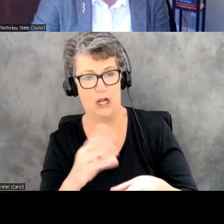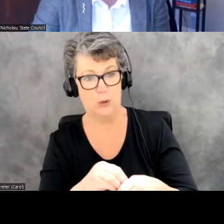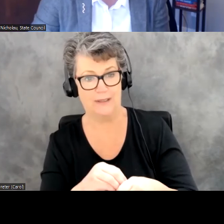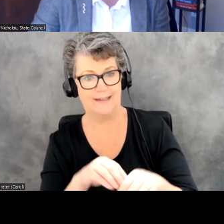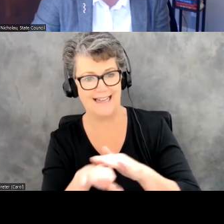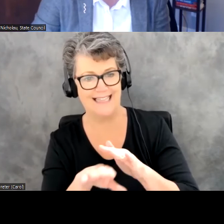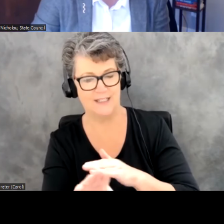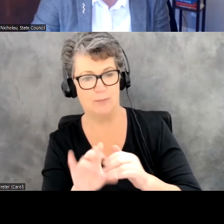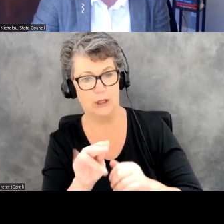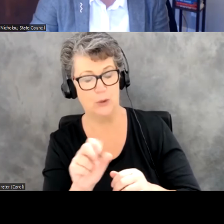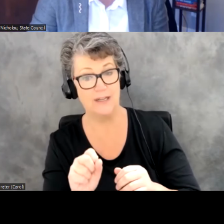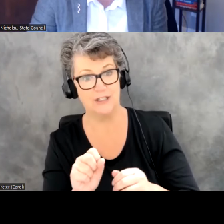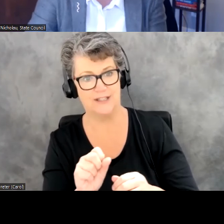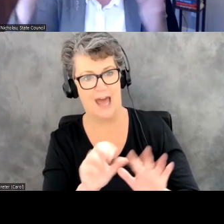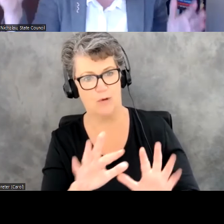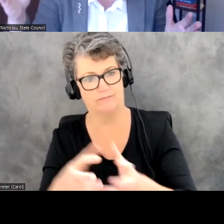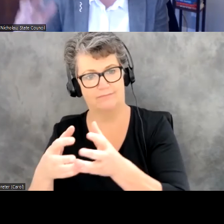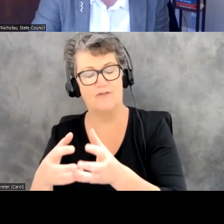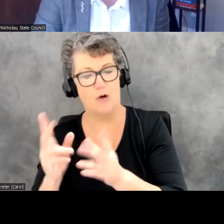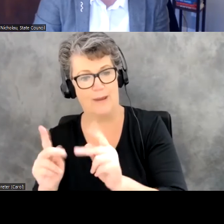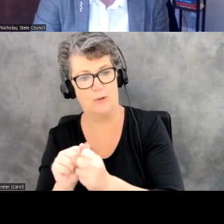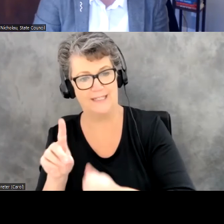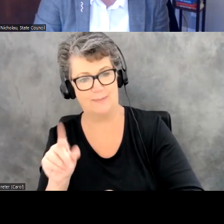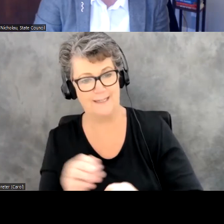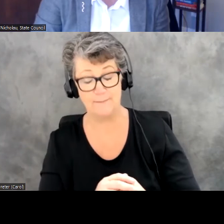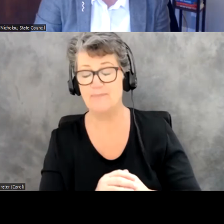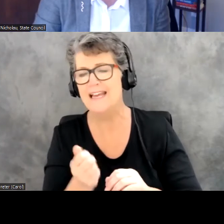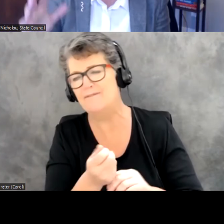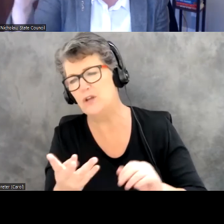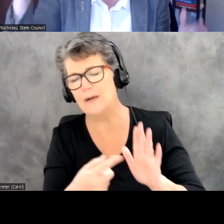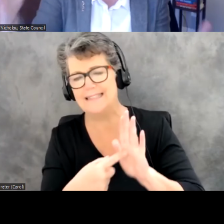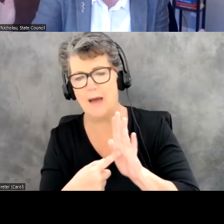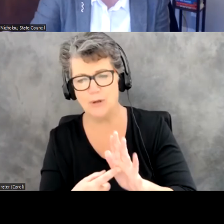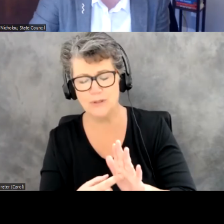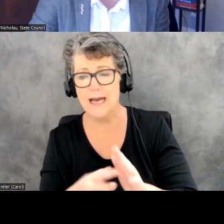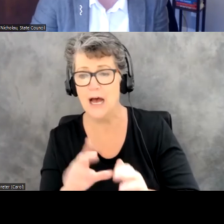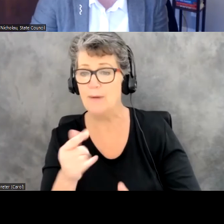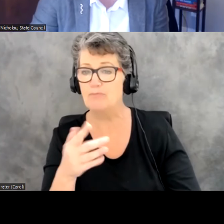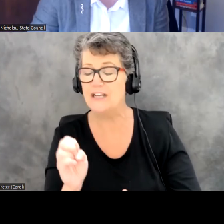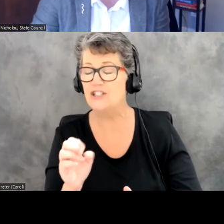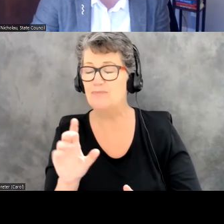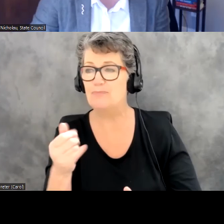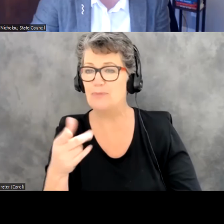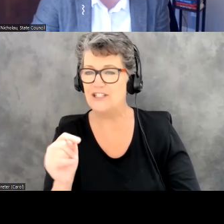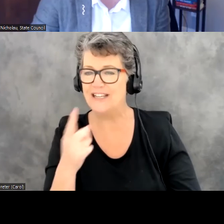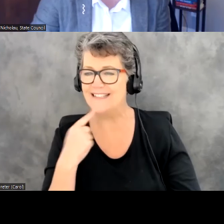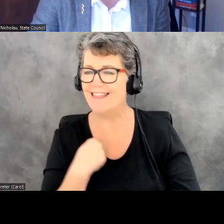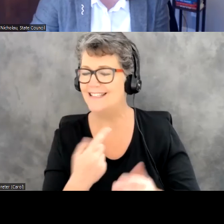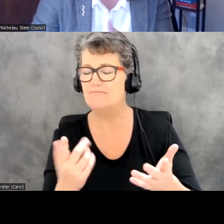set-asides for folks with disabilities. So those are just a couple of examples. There's so many more, but Bridget, tell us about what's going on